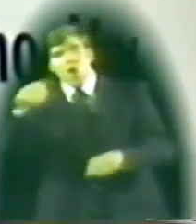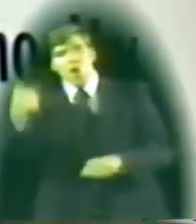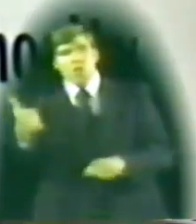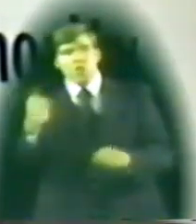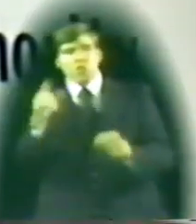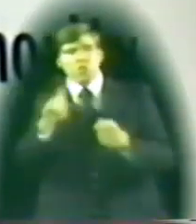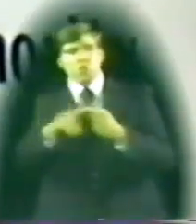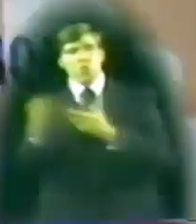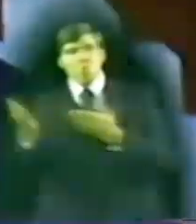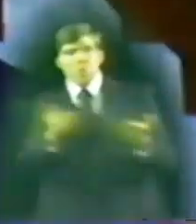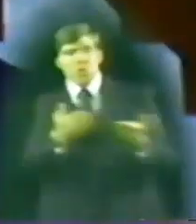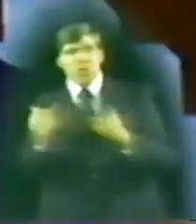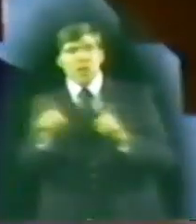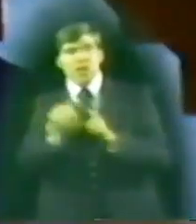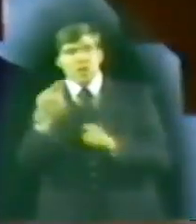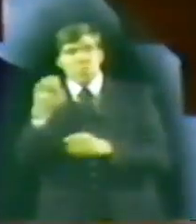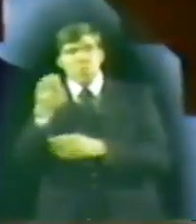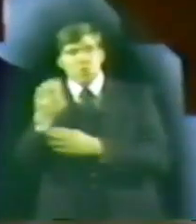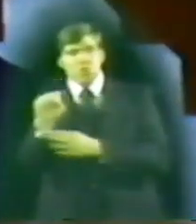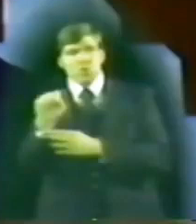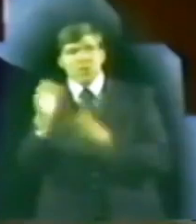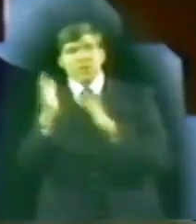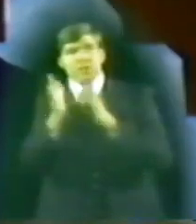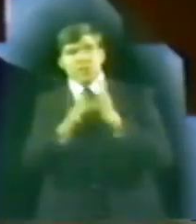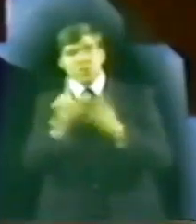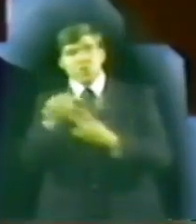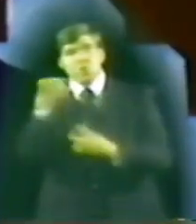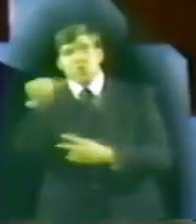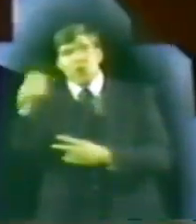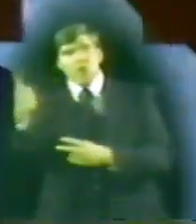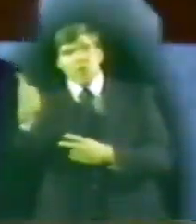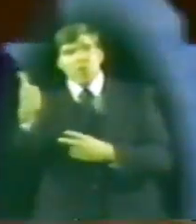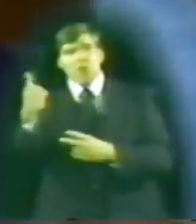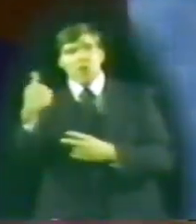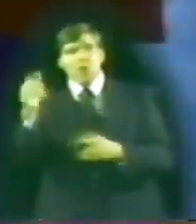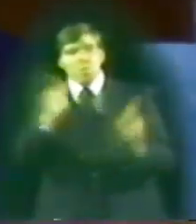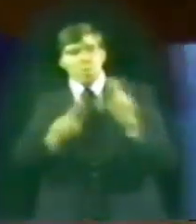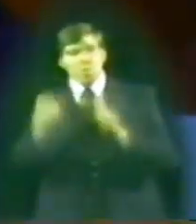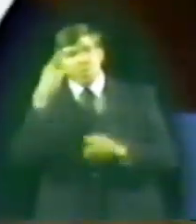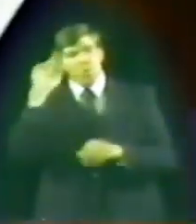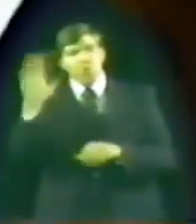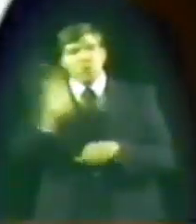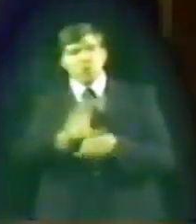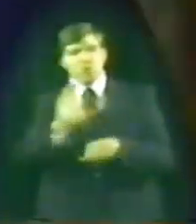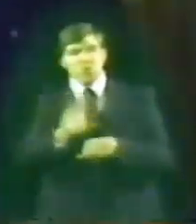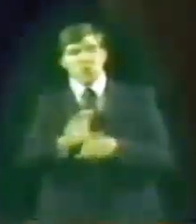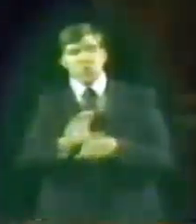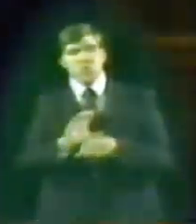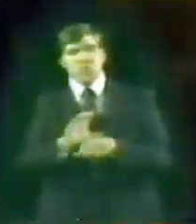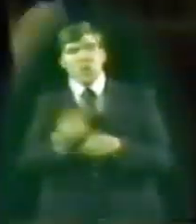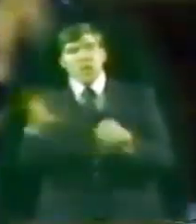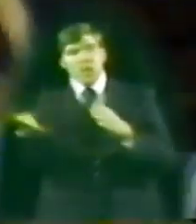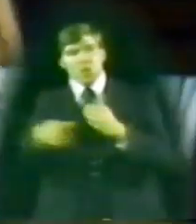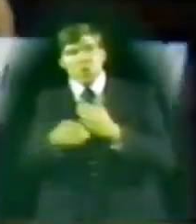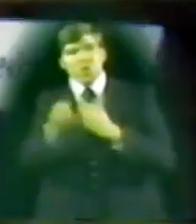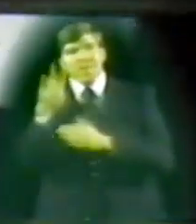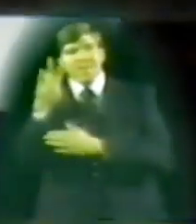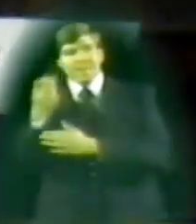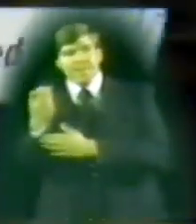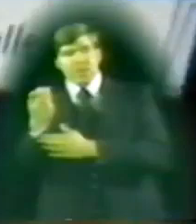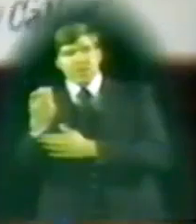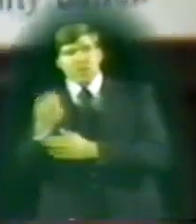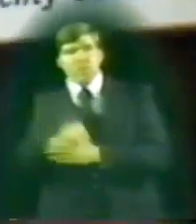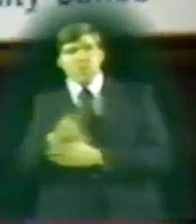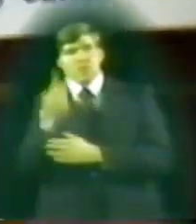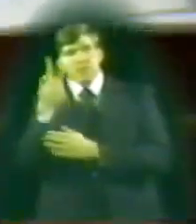as Moses had done. Jesus chose other officers for his church, including the now little-known office of the 70.